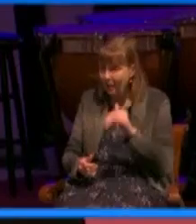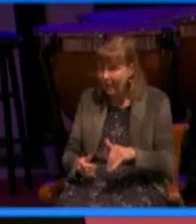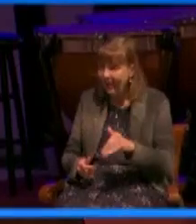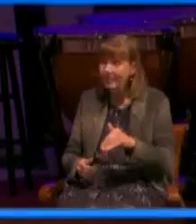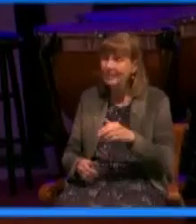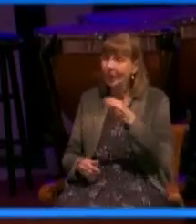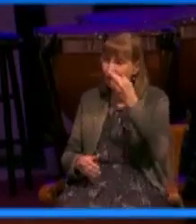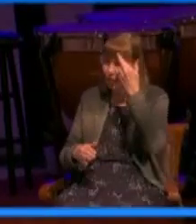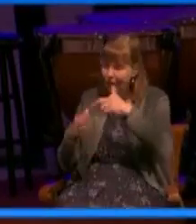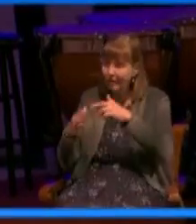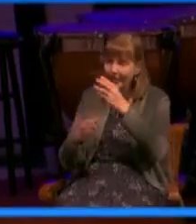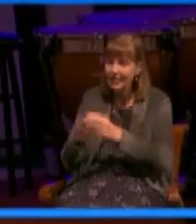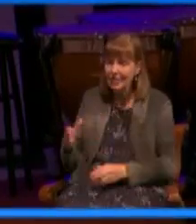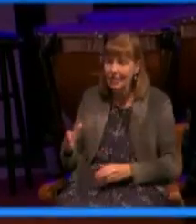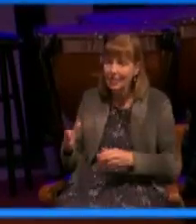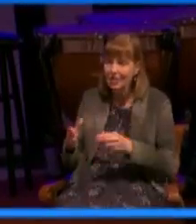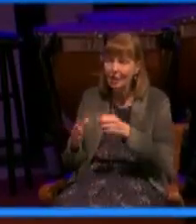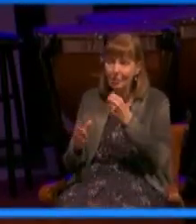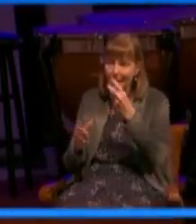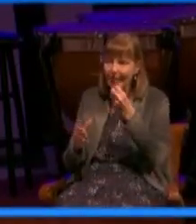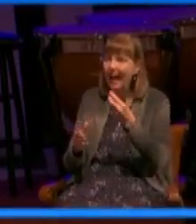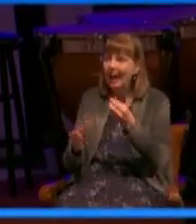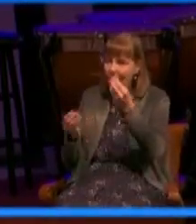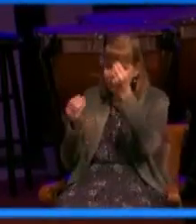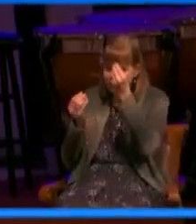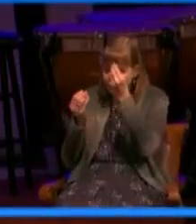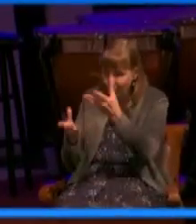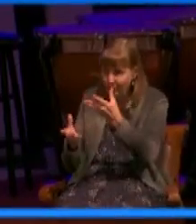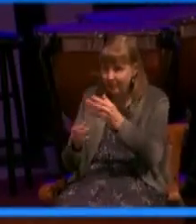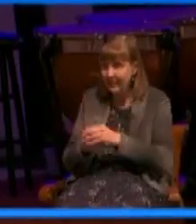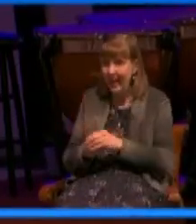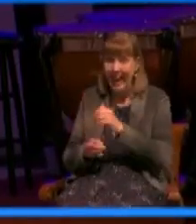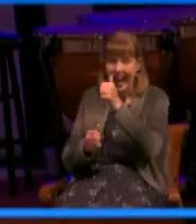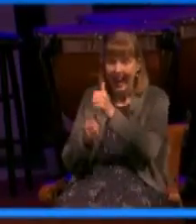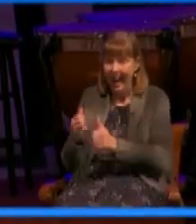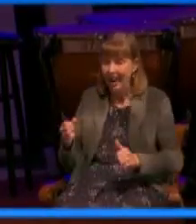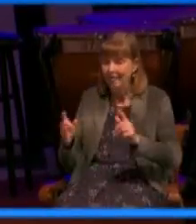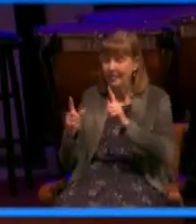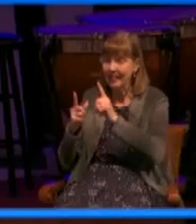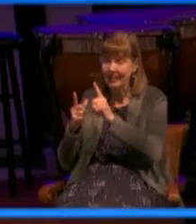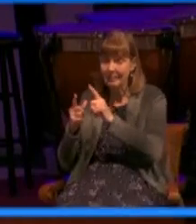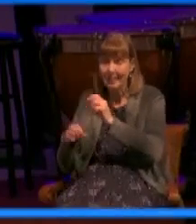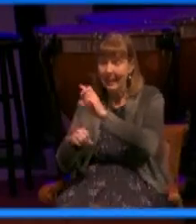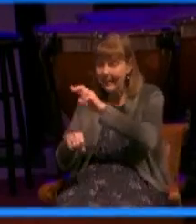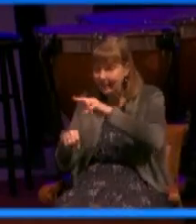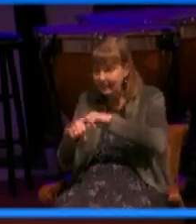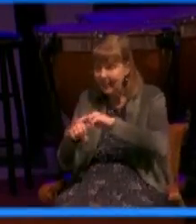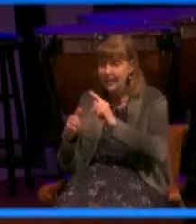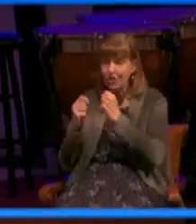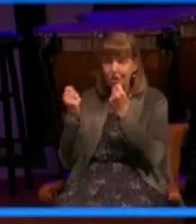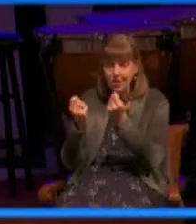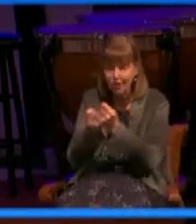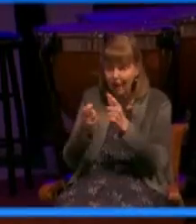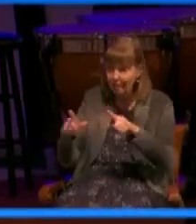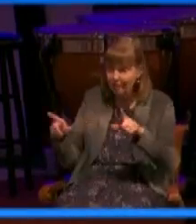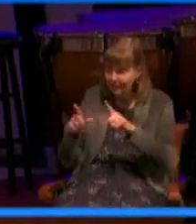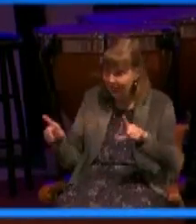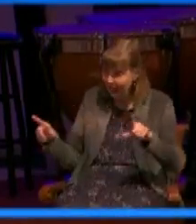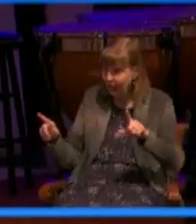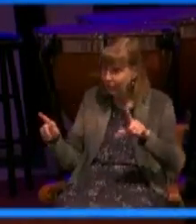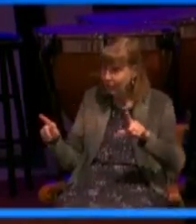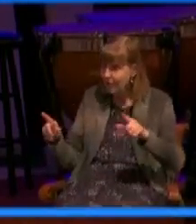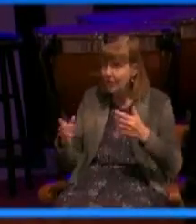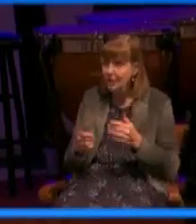every nation, tribe, and tongue. In Christ, God kept his fulfillment to Abraham to gather